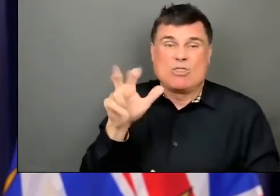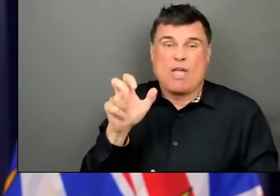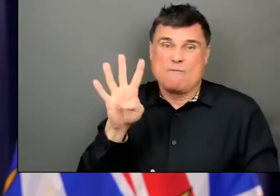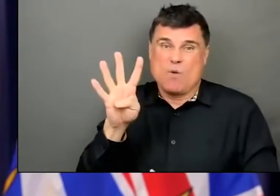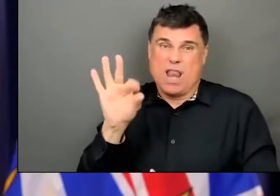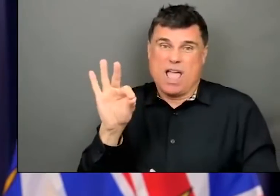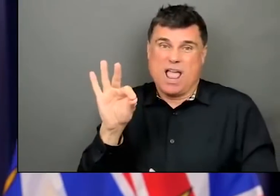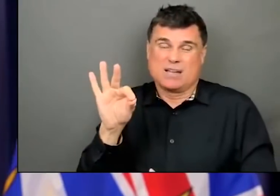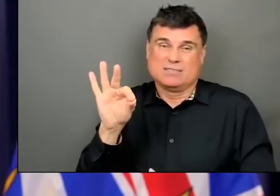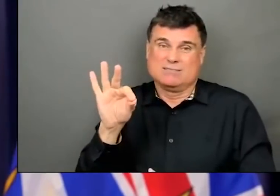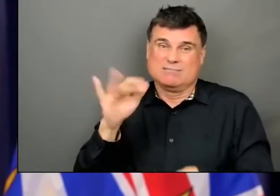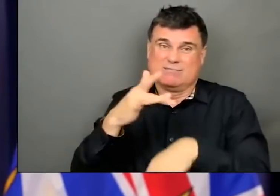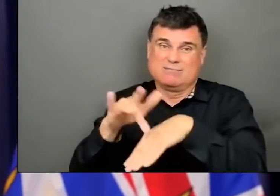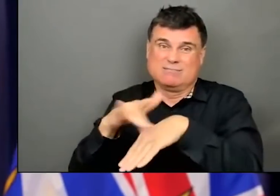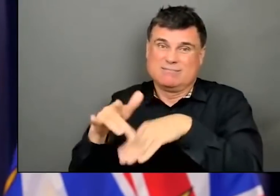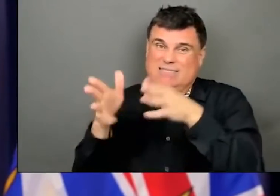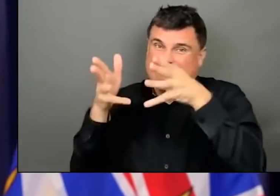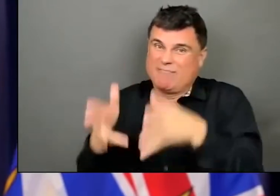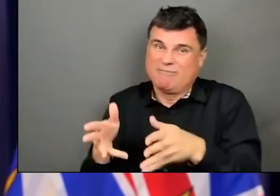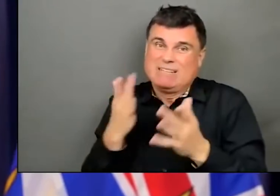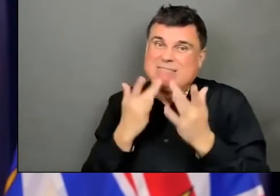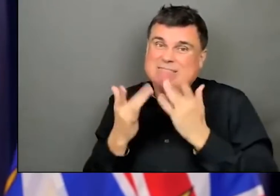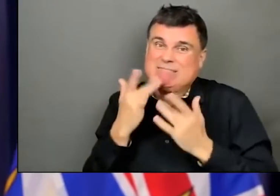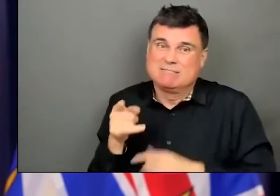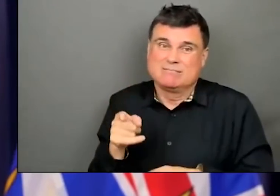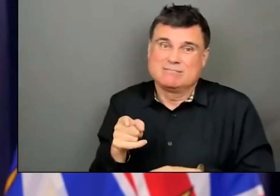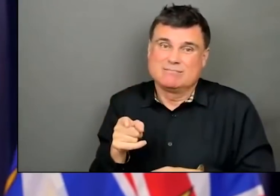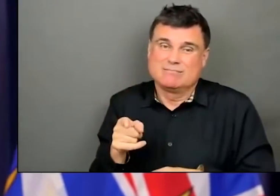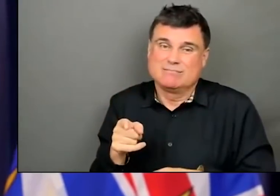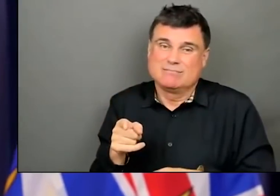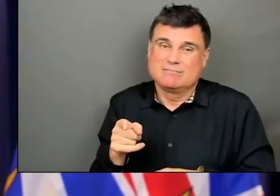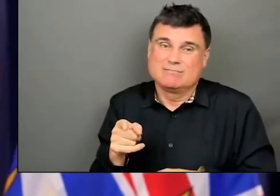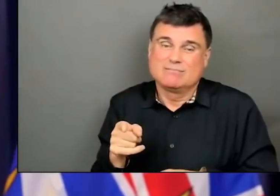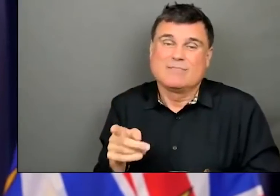are available. In our surge beds, we have